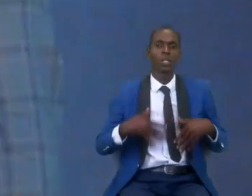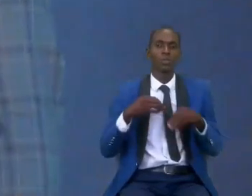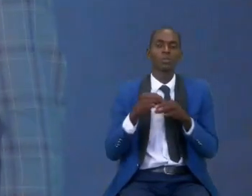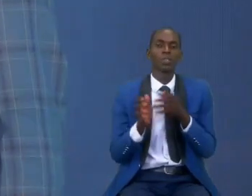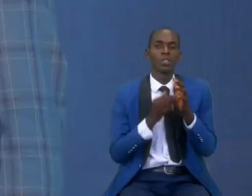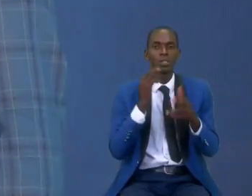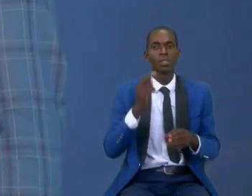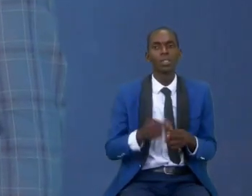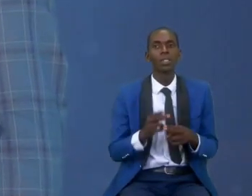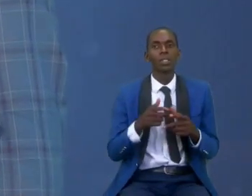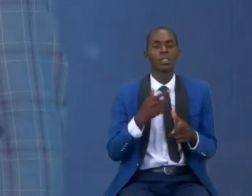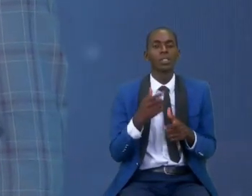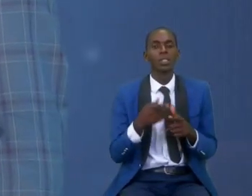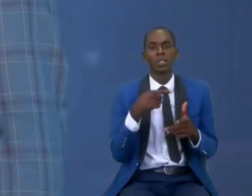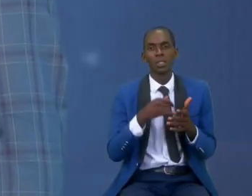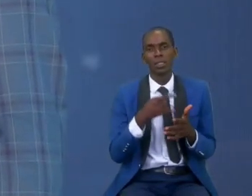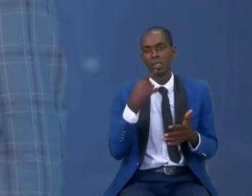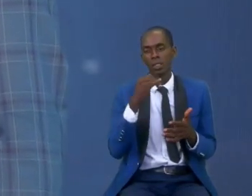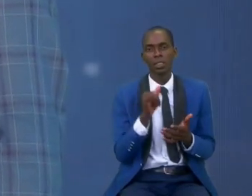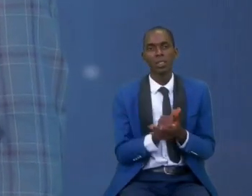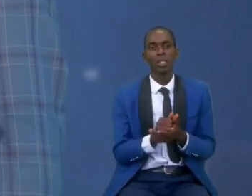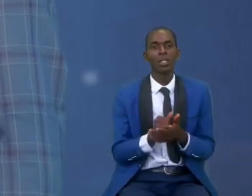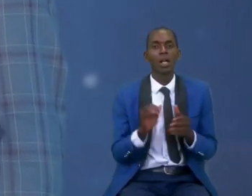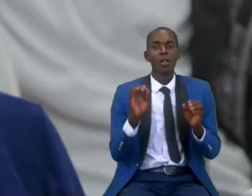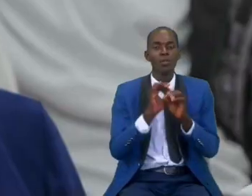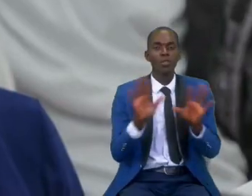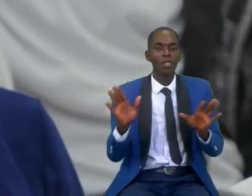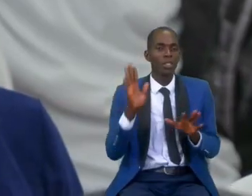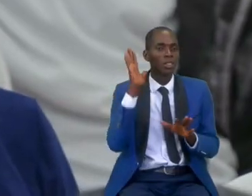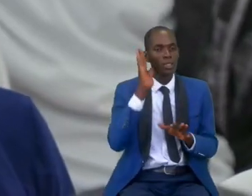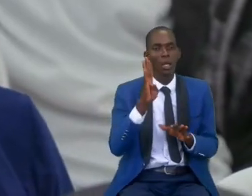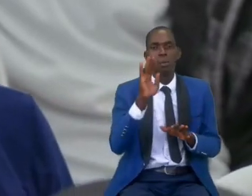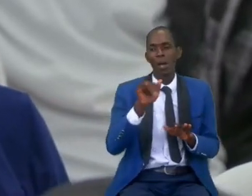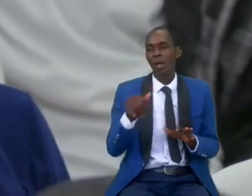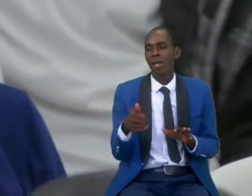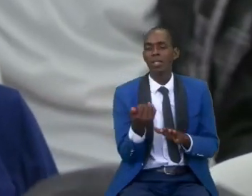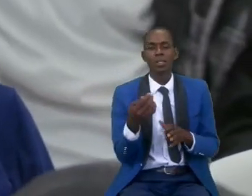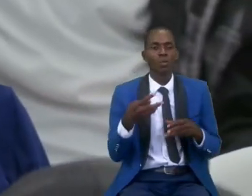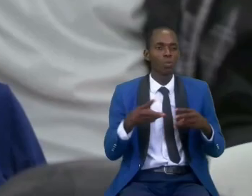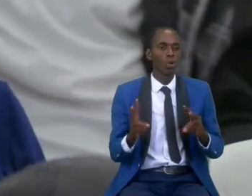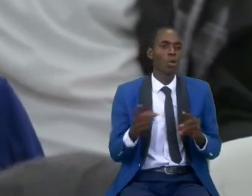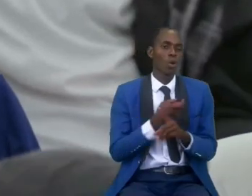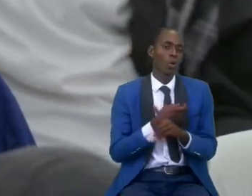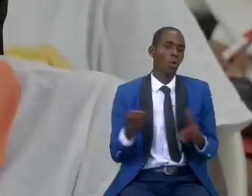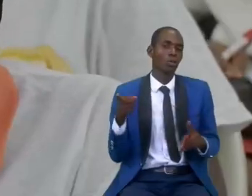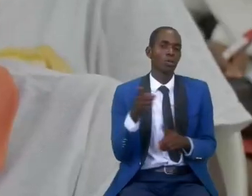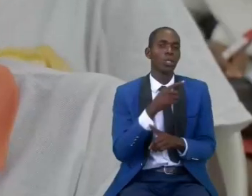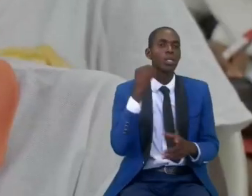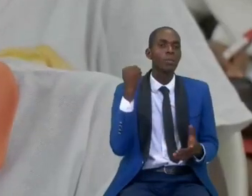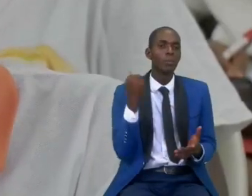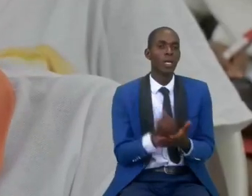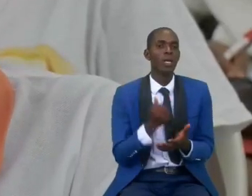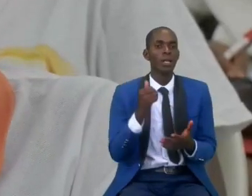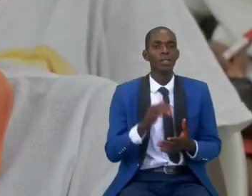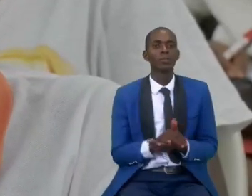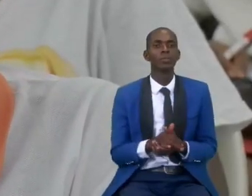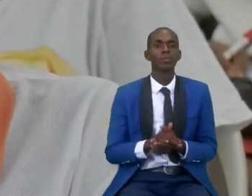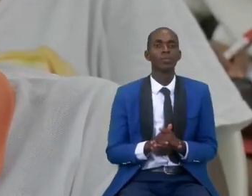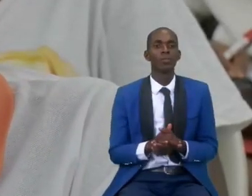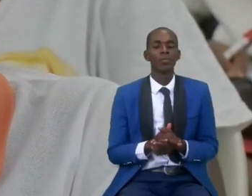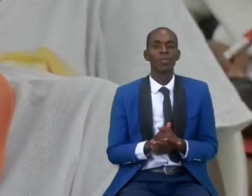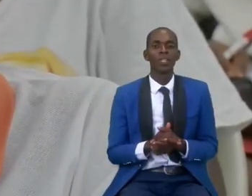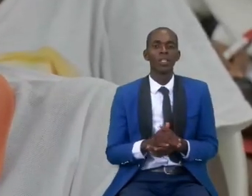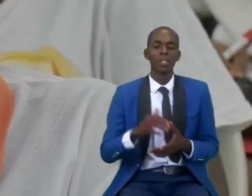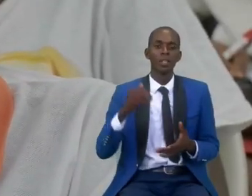by enemies hurt you. Amen. Yeah. Amen. Yeah. When he